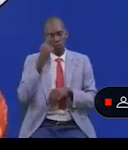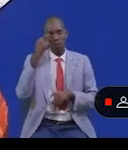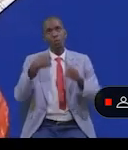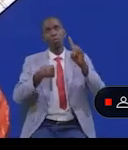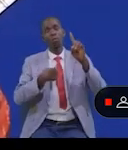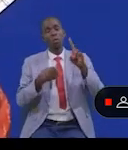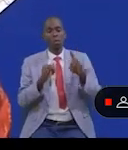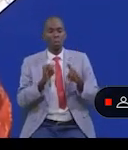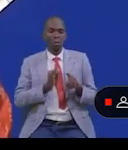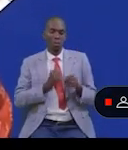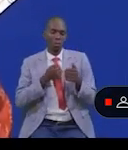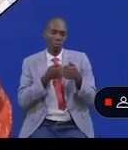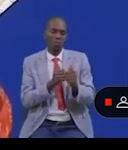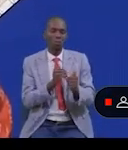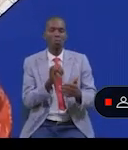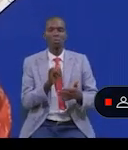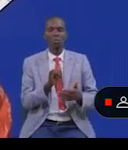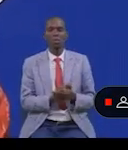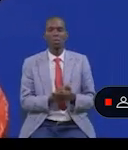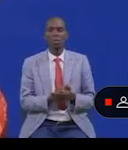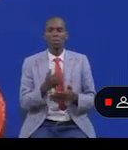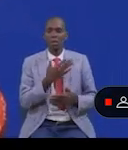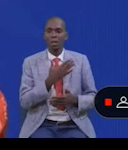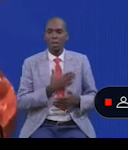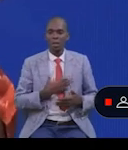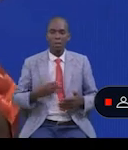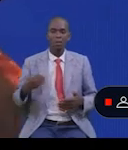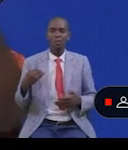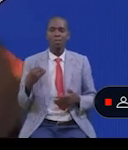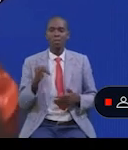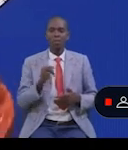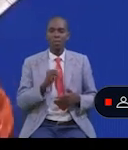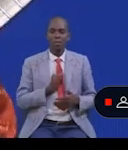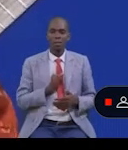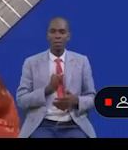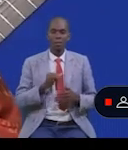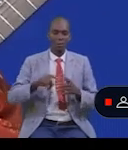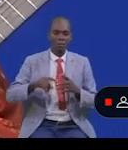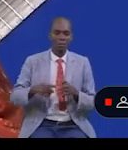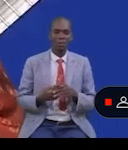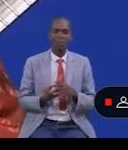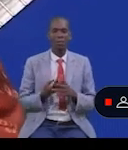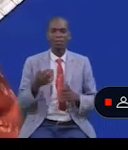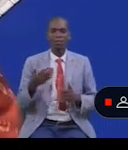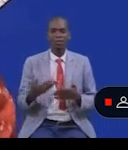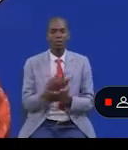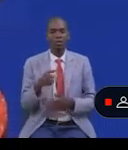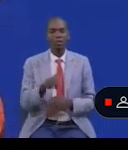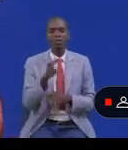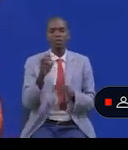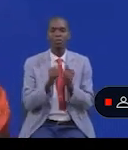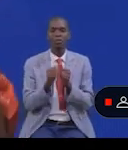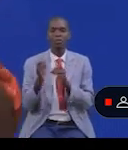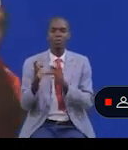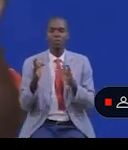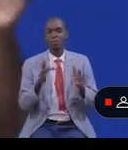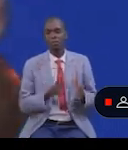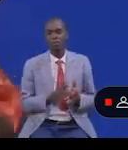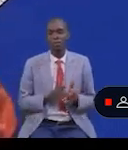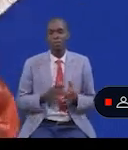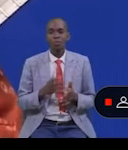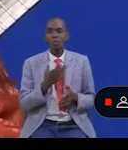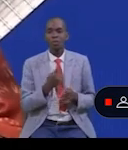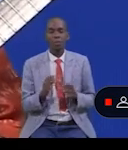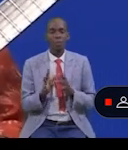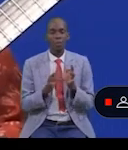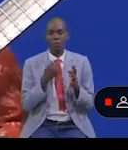did that. And at 16, I started off a brand new journey with Jesus. The verse that was spoken was, if anyone is